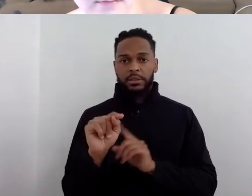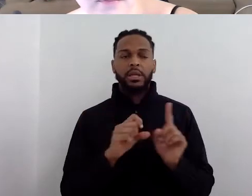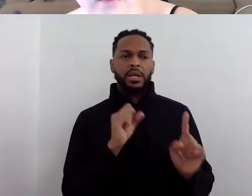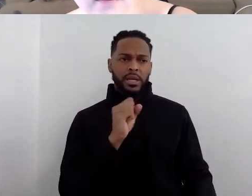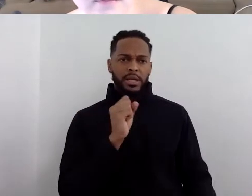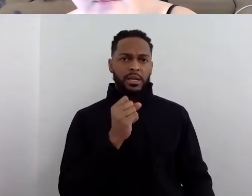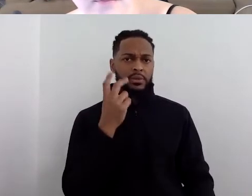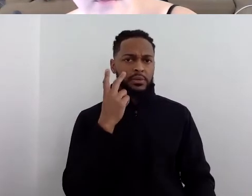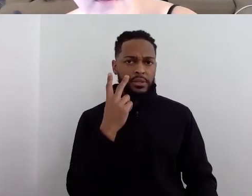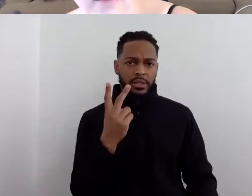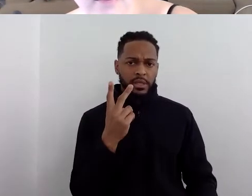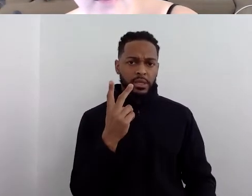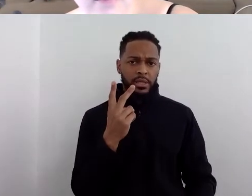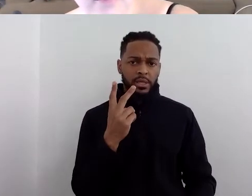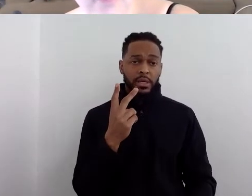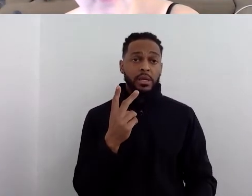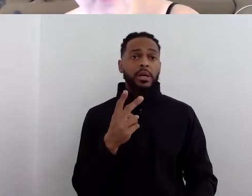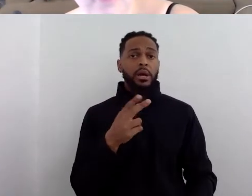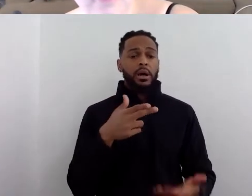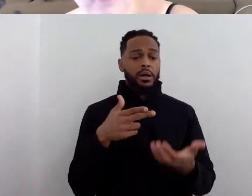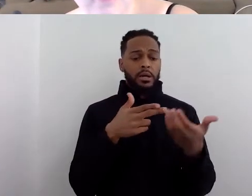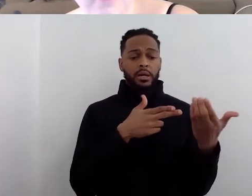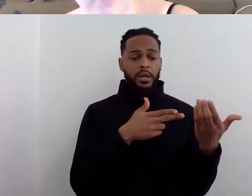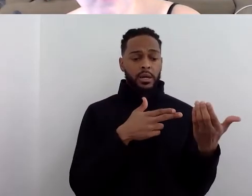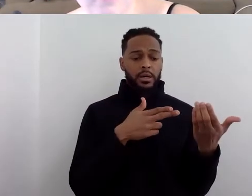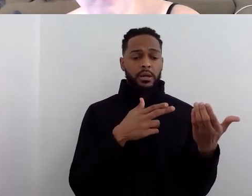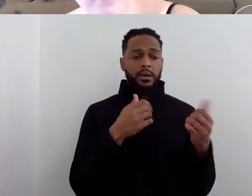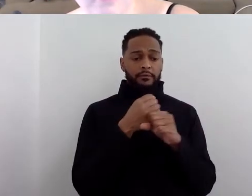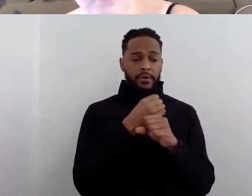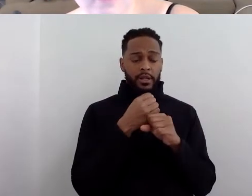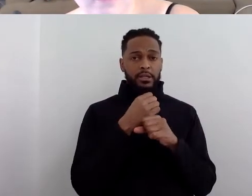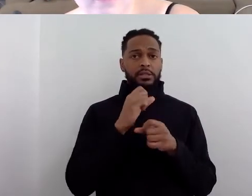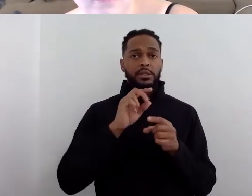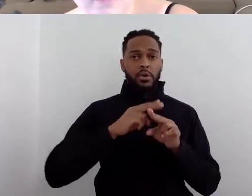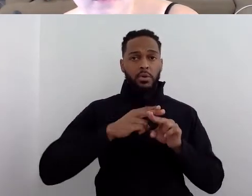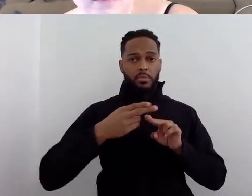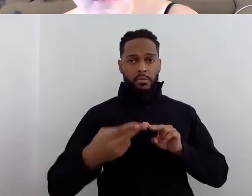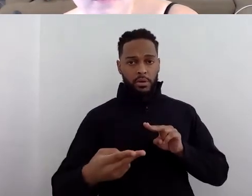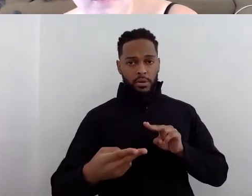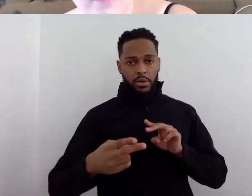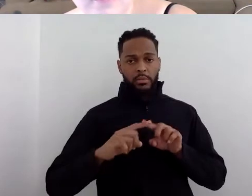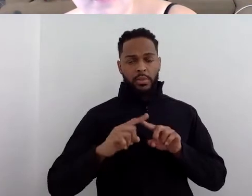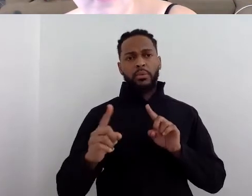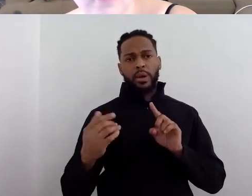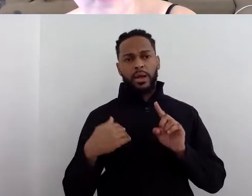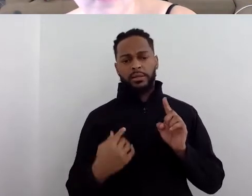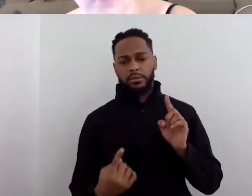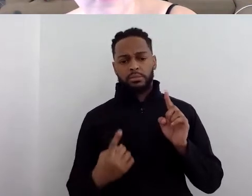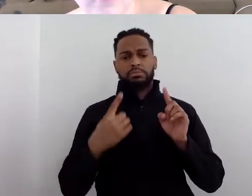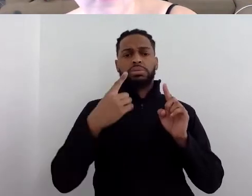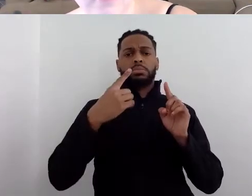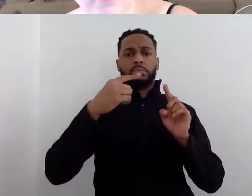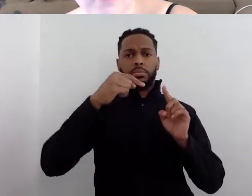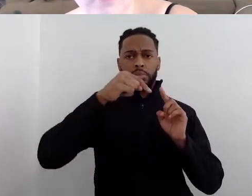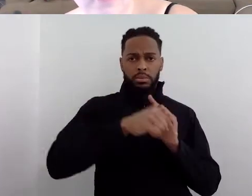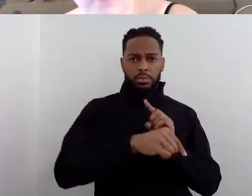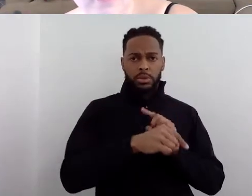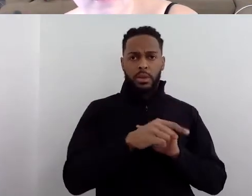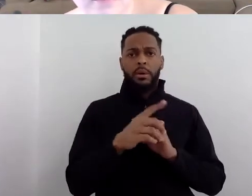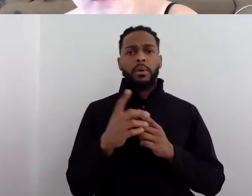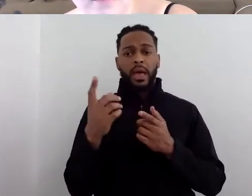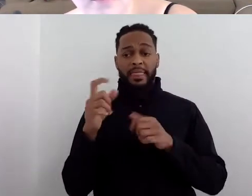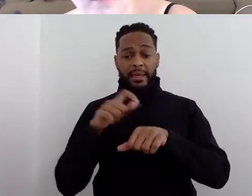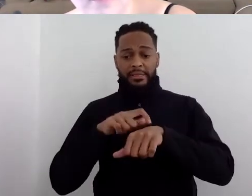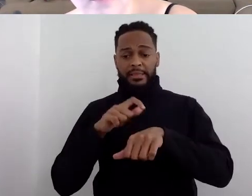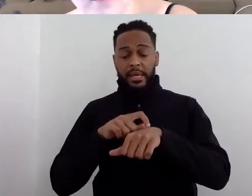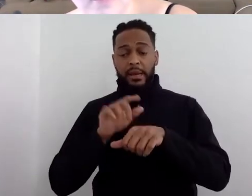That thankfully has gone down, but we had a big spike during that time, and our unit was at that time it was reopened, so it